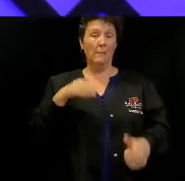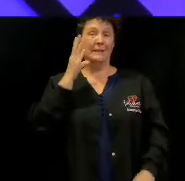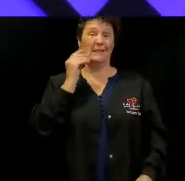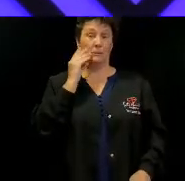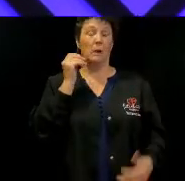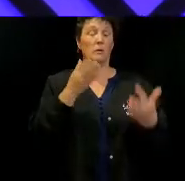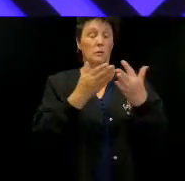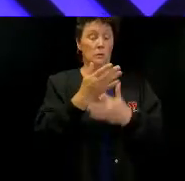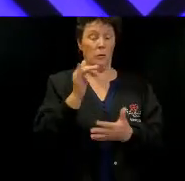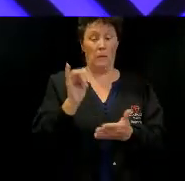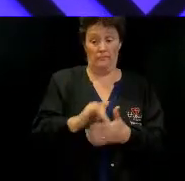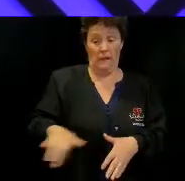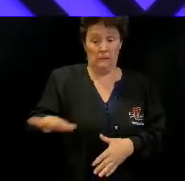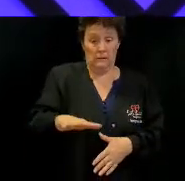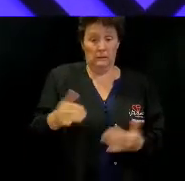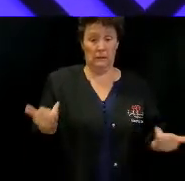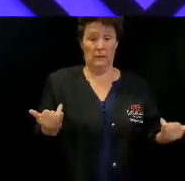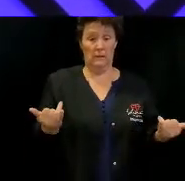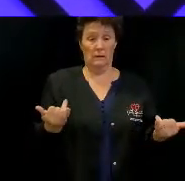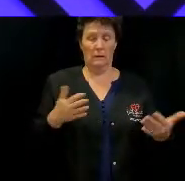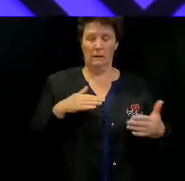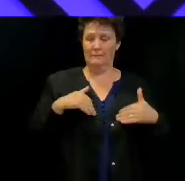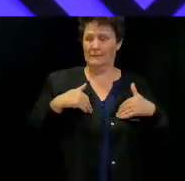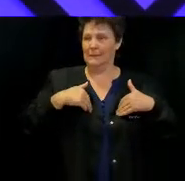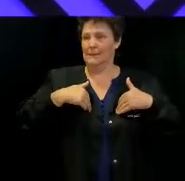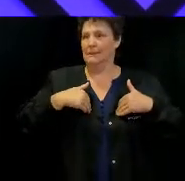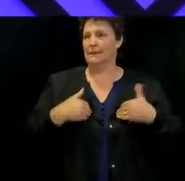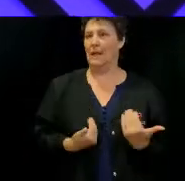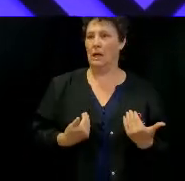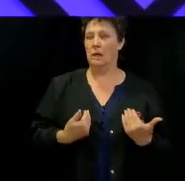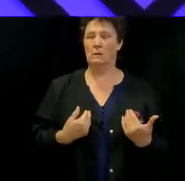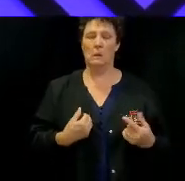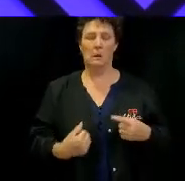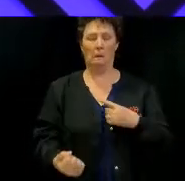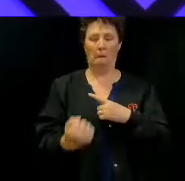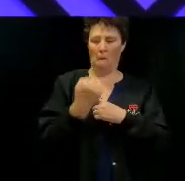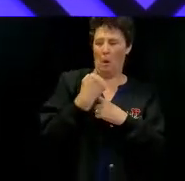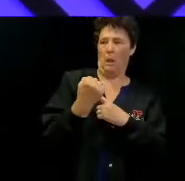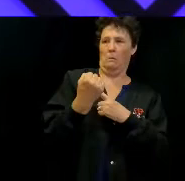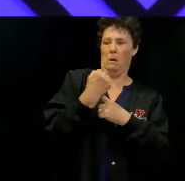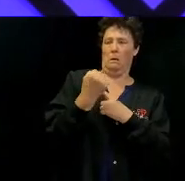Listen, I was tired of being bullied by fear.